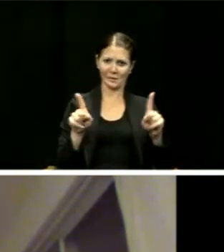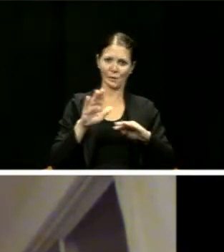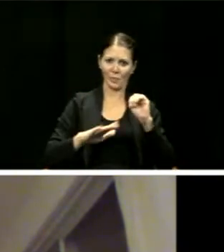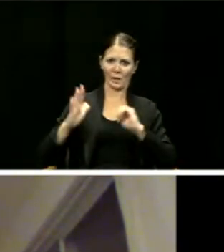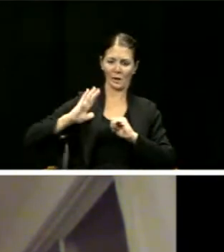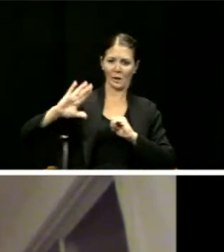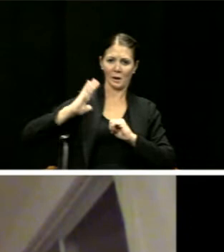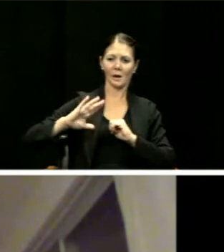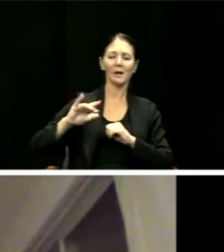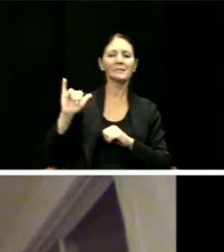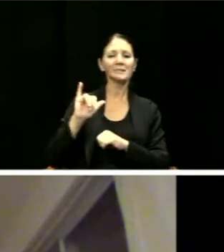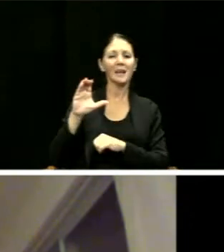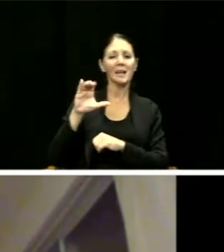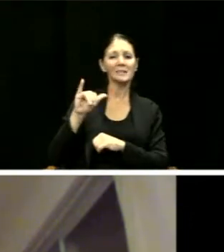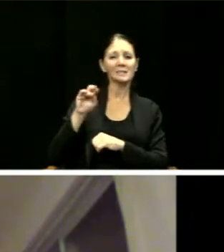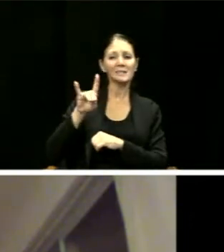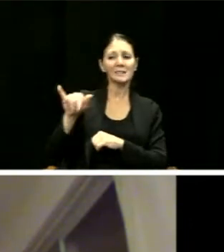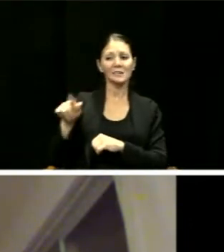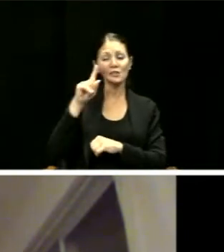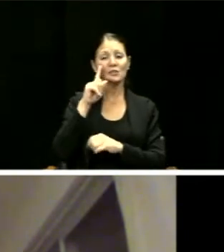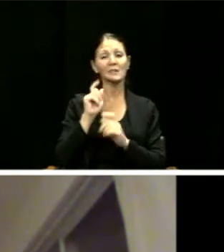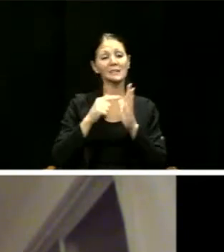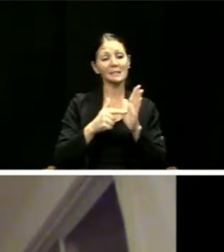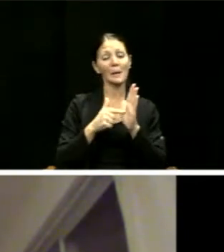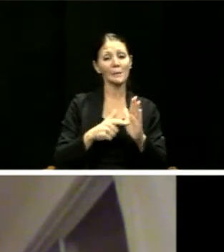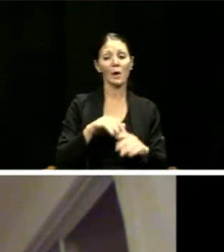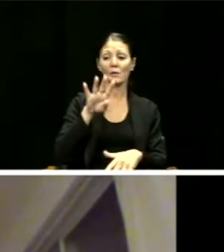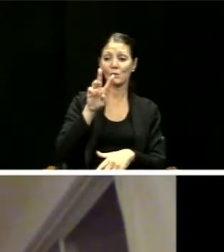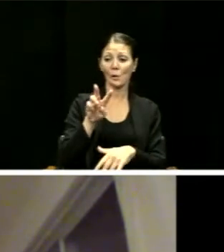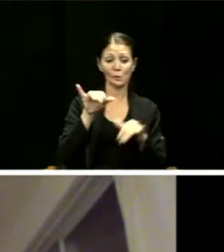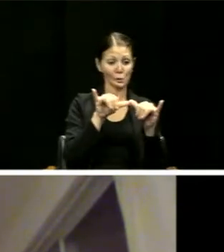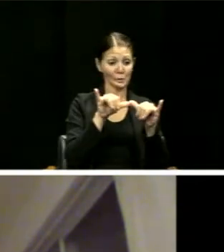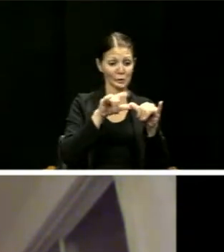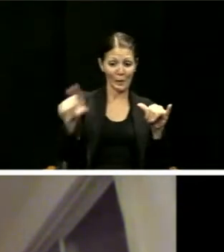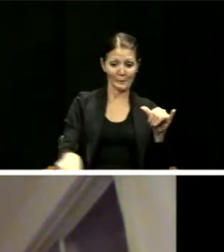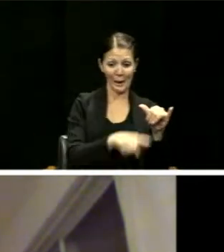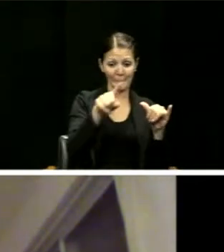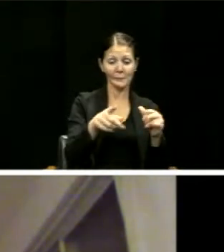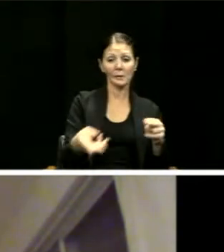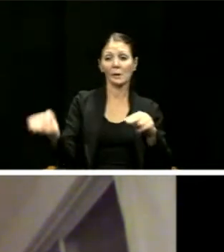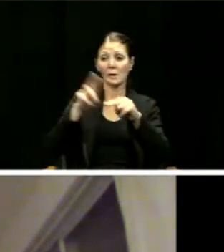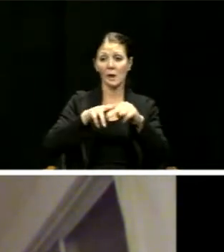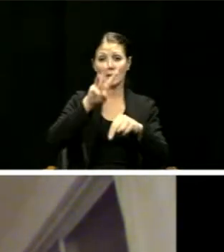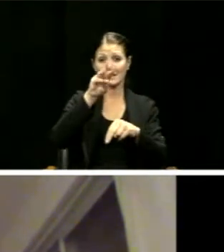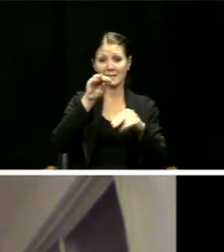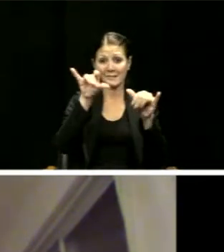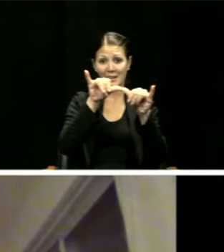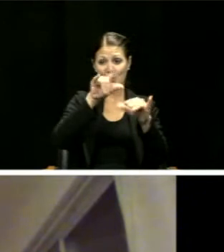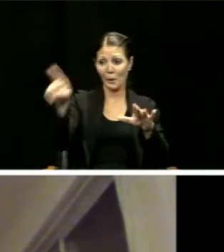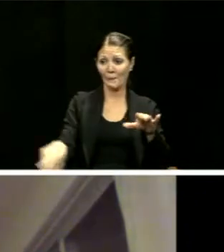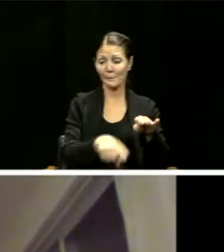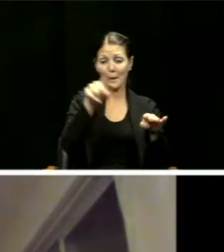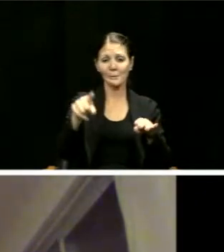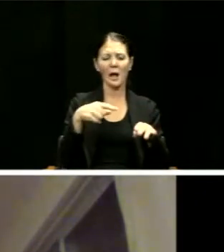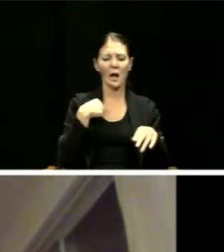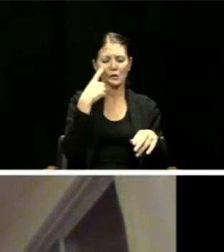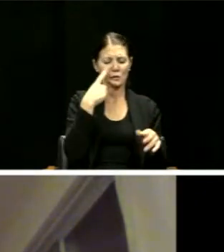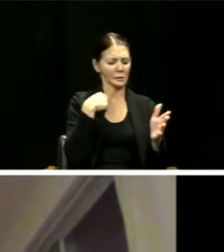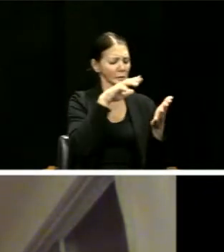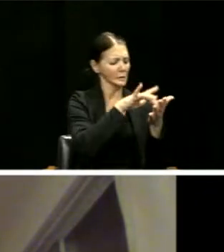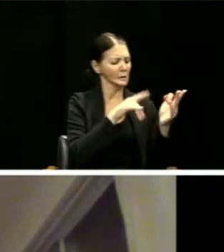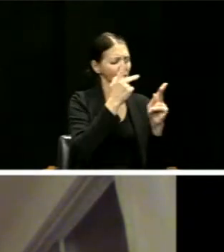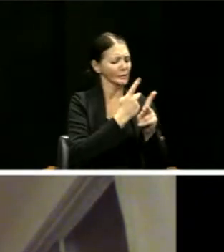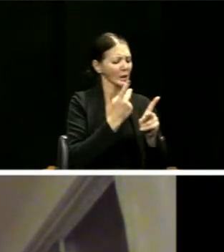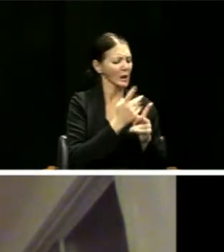you know, the 42 going to a 60-inch pipe. You know, I actually went on my calculator and roughly did the math because I don't think everybody understands. Like a 60-inch